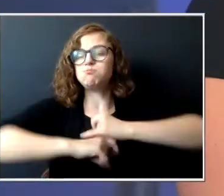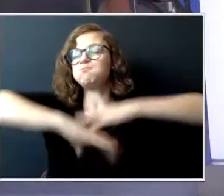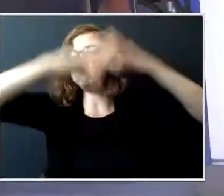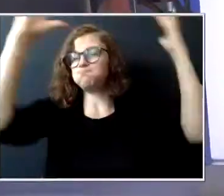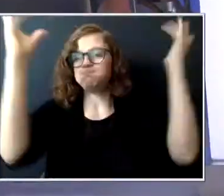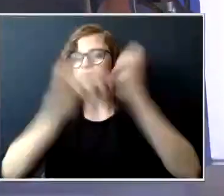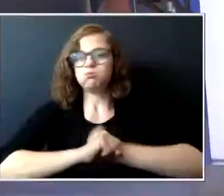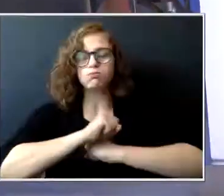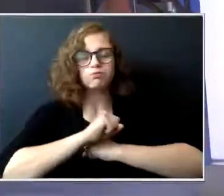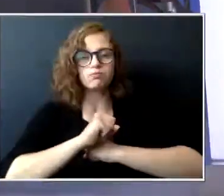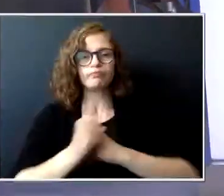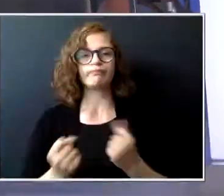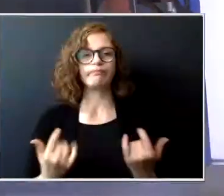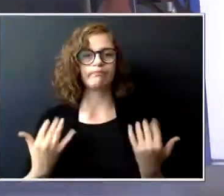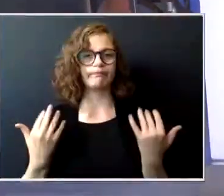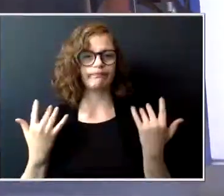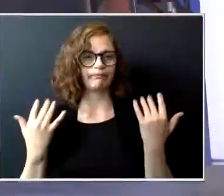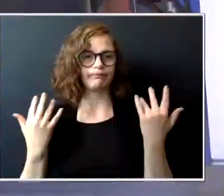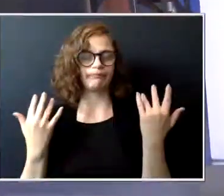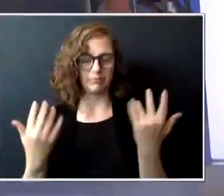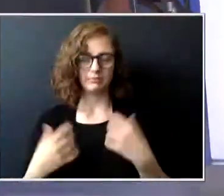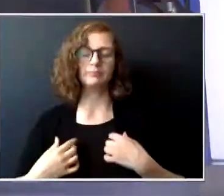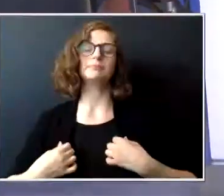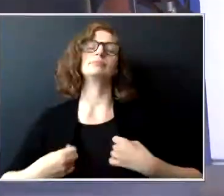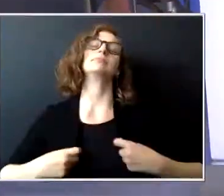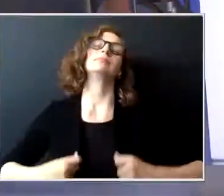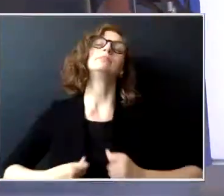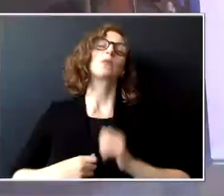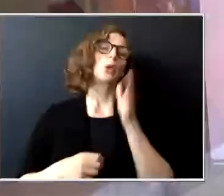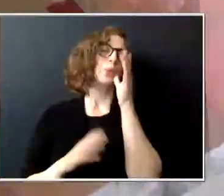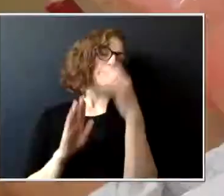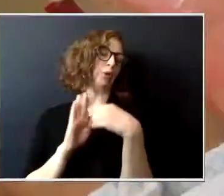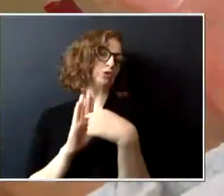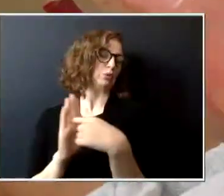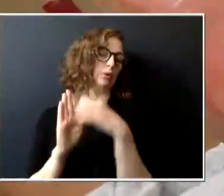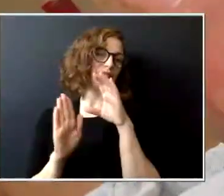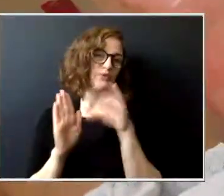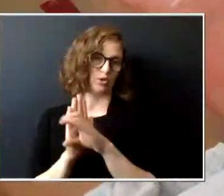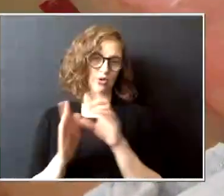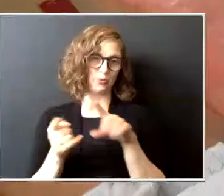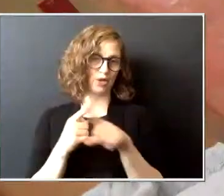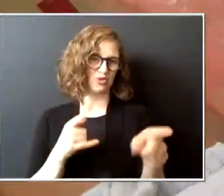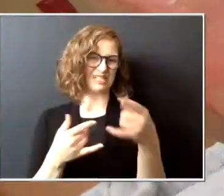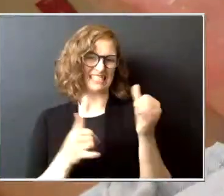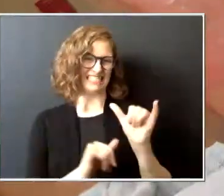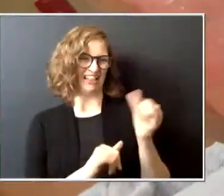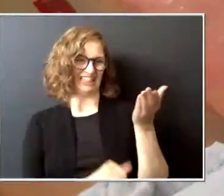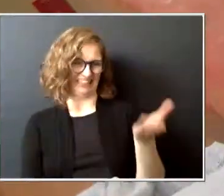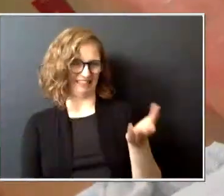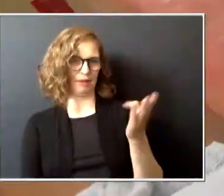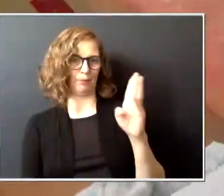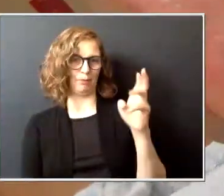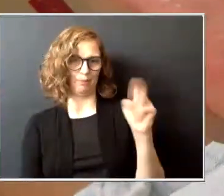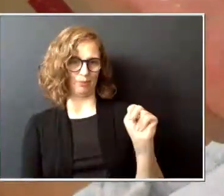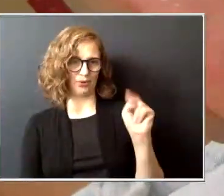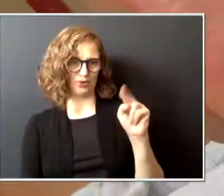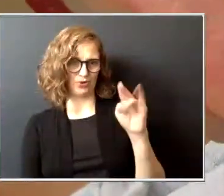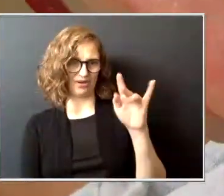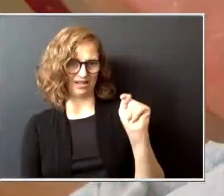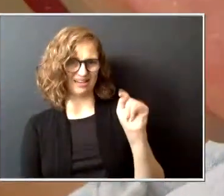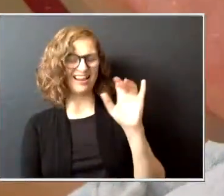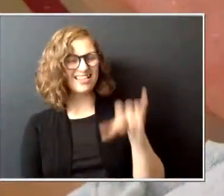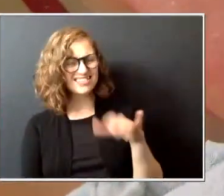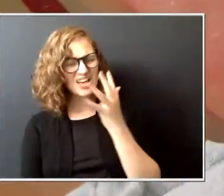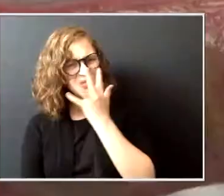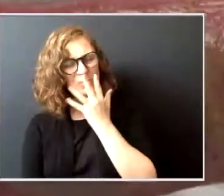So we're going to show some photos from when you were still on the burn unit. That burn looks really painful.